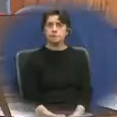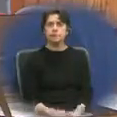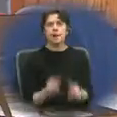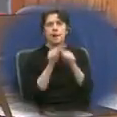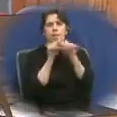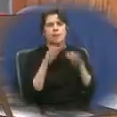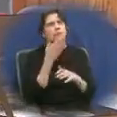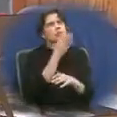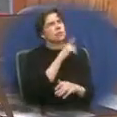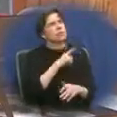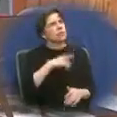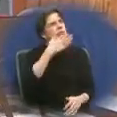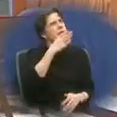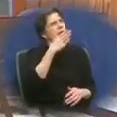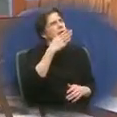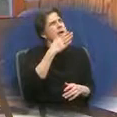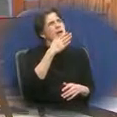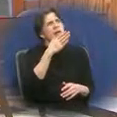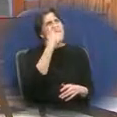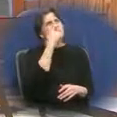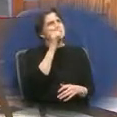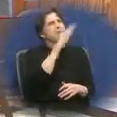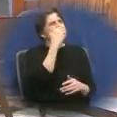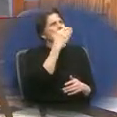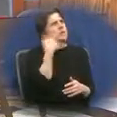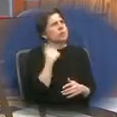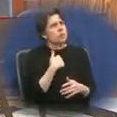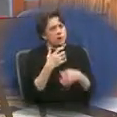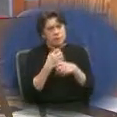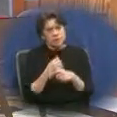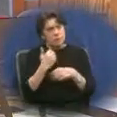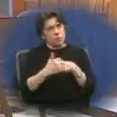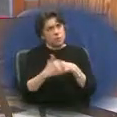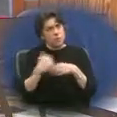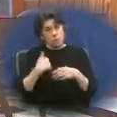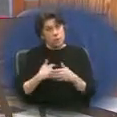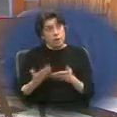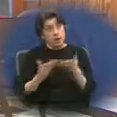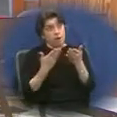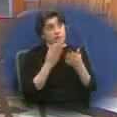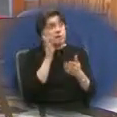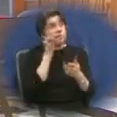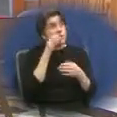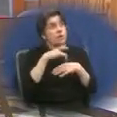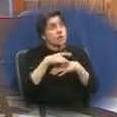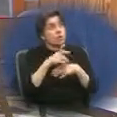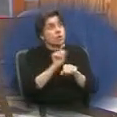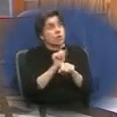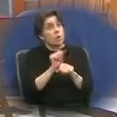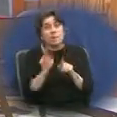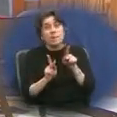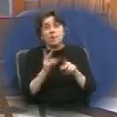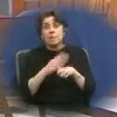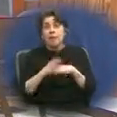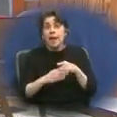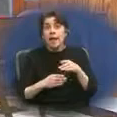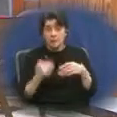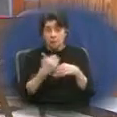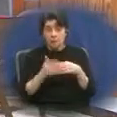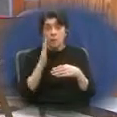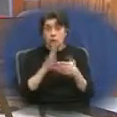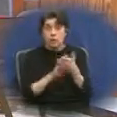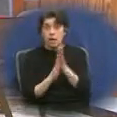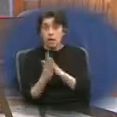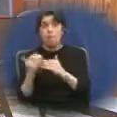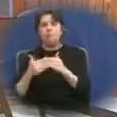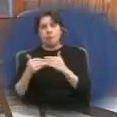Blessed are you, Lord God of all creation, for through your goodness we have received the bread we offer you. Fruit of the earth and work of human hands, it will become for us the